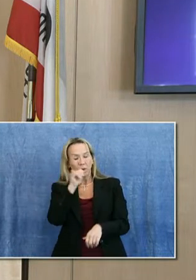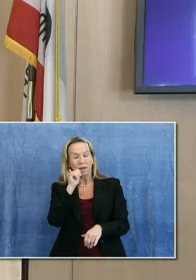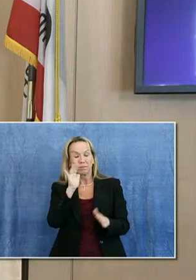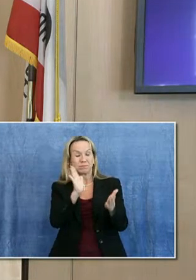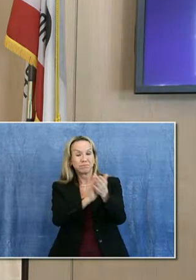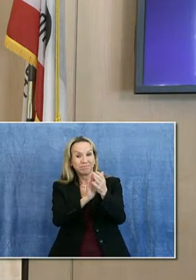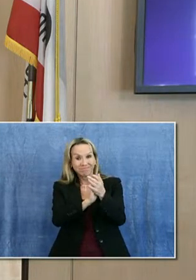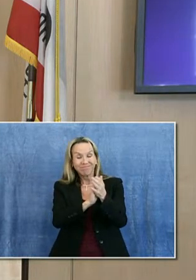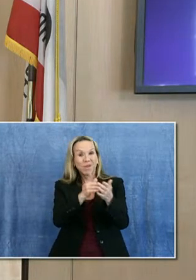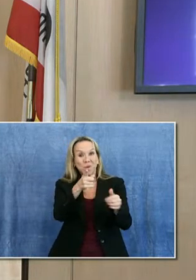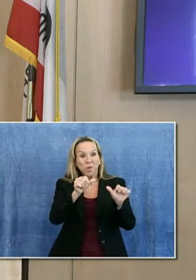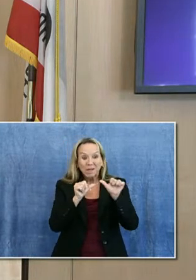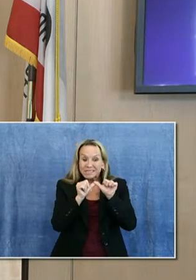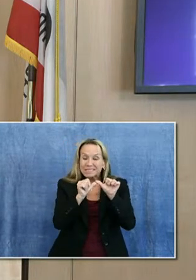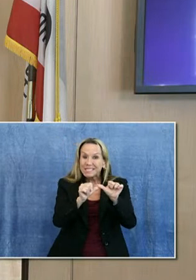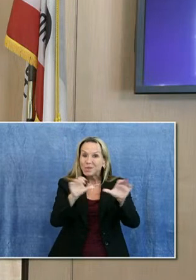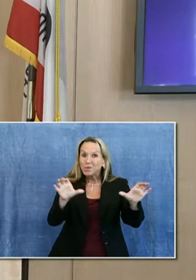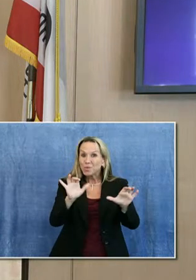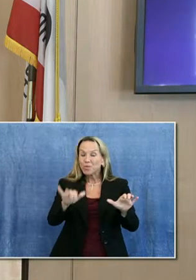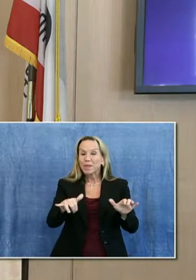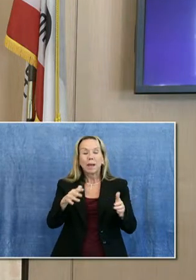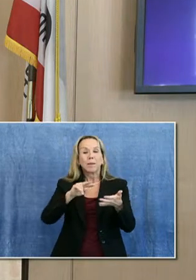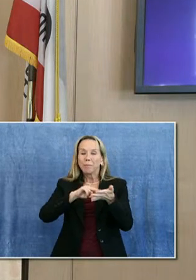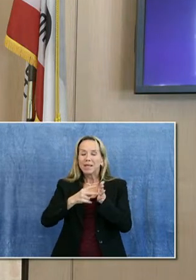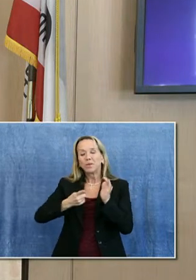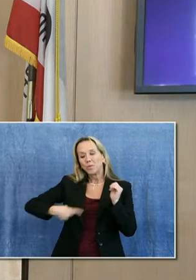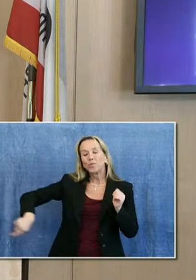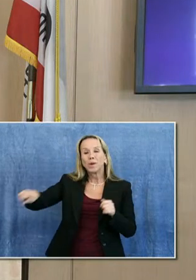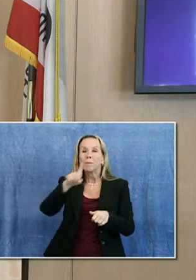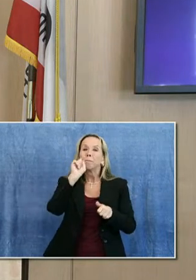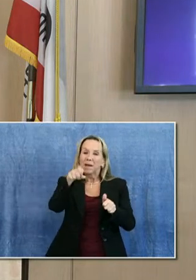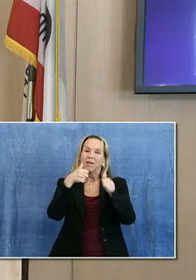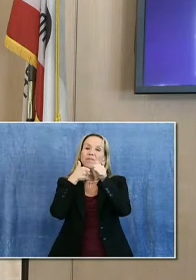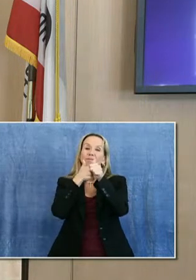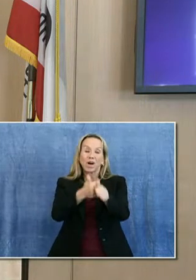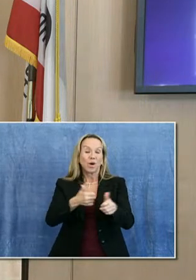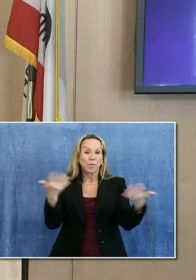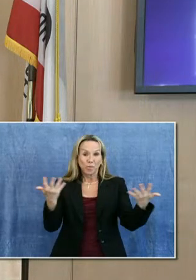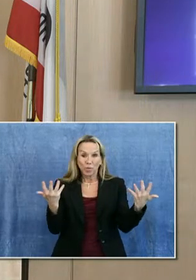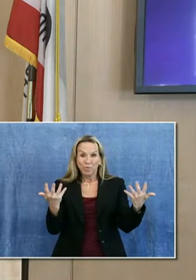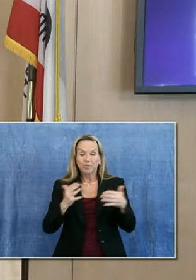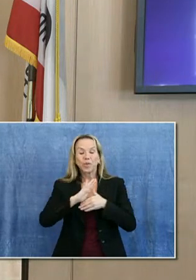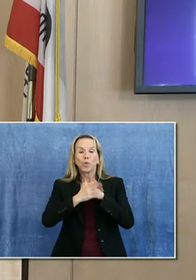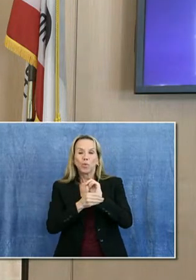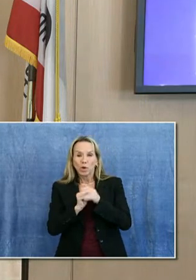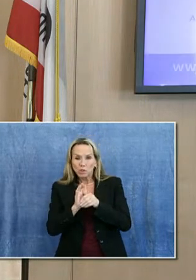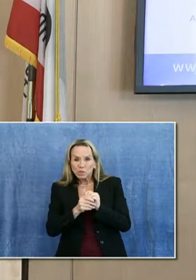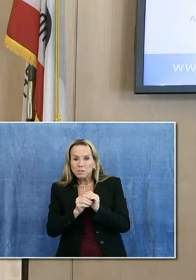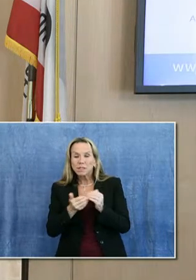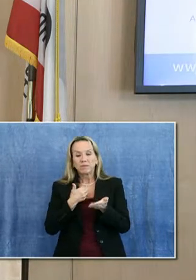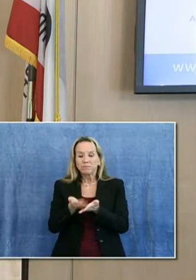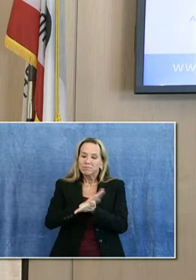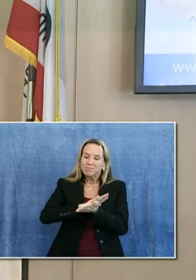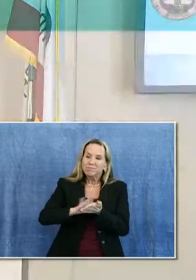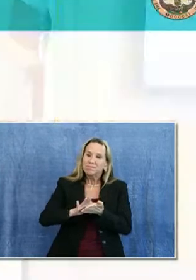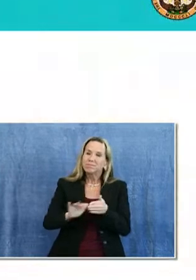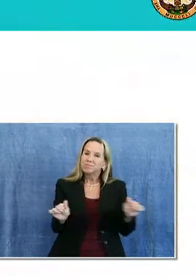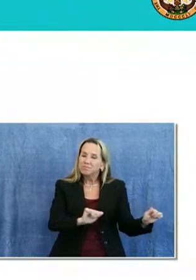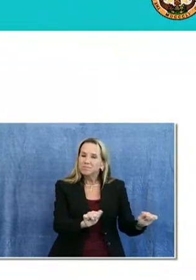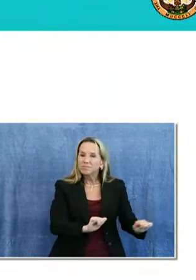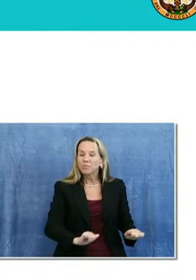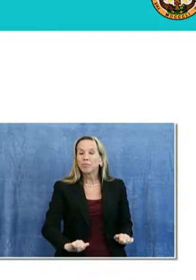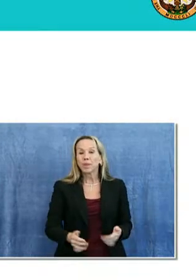Continuing these efforts will require that everyone adheres to the following: washing your hands and promoting sanitation